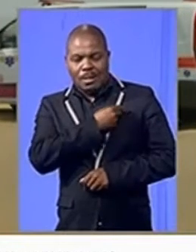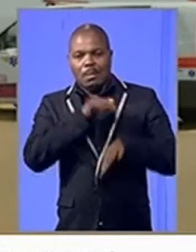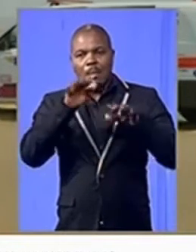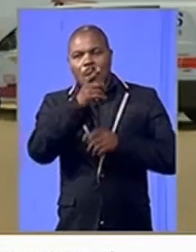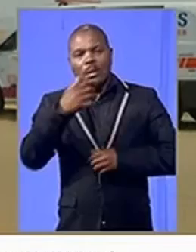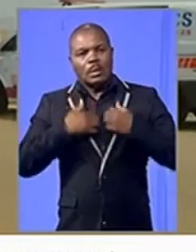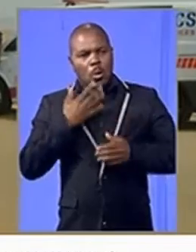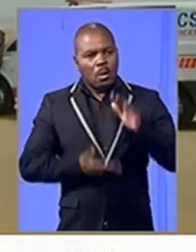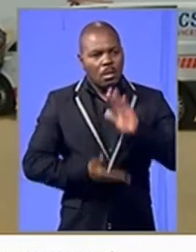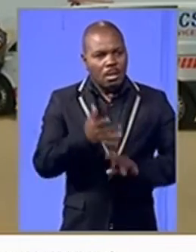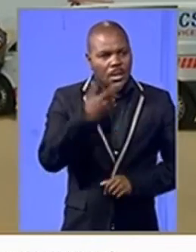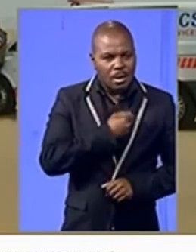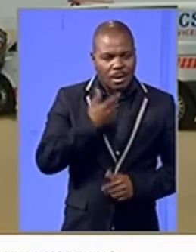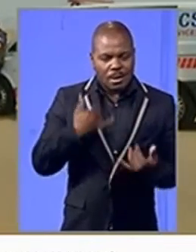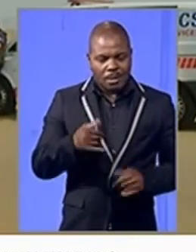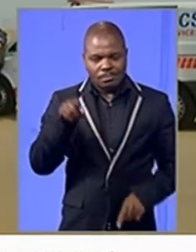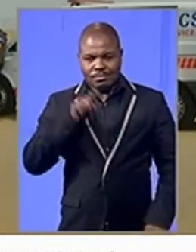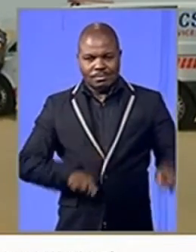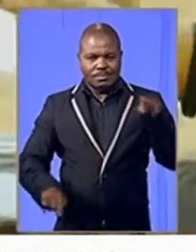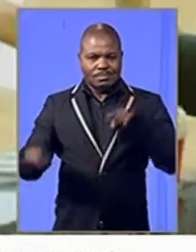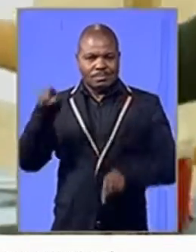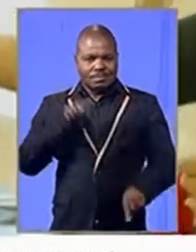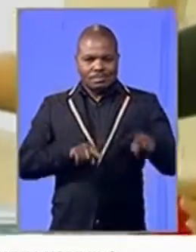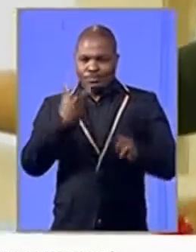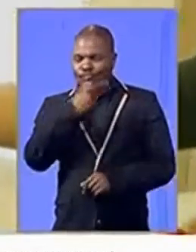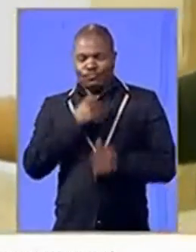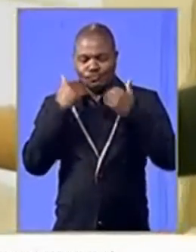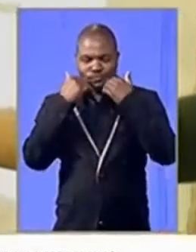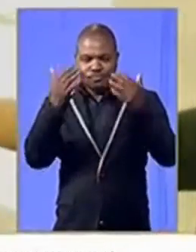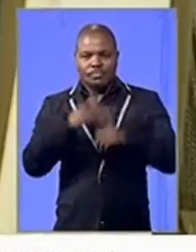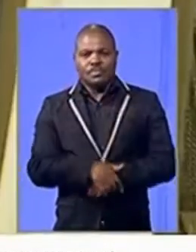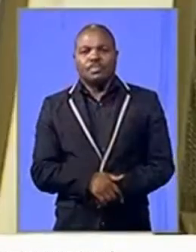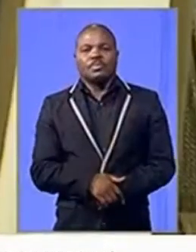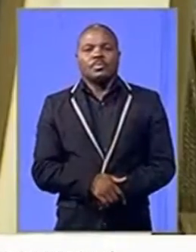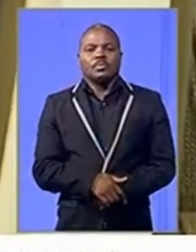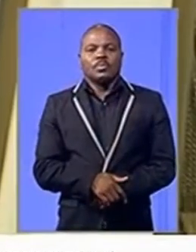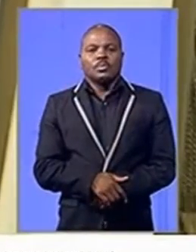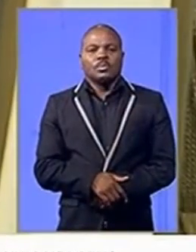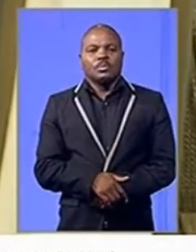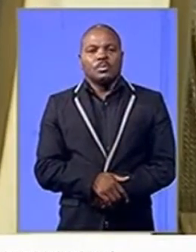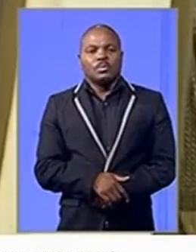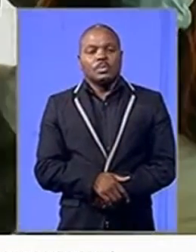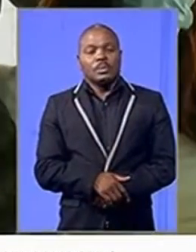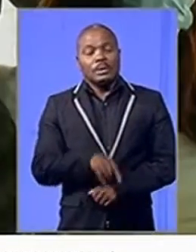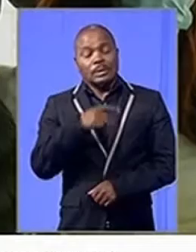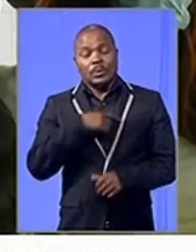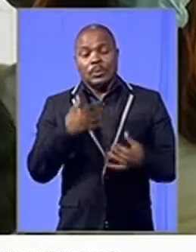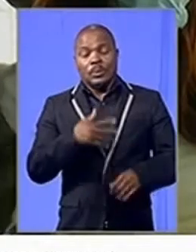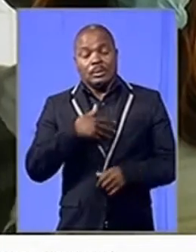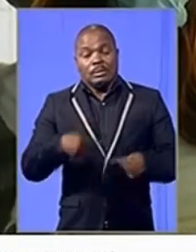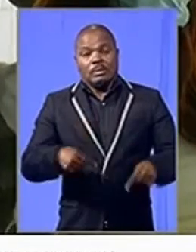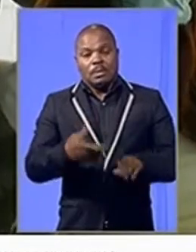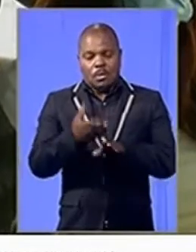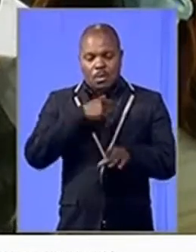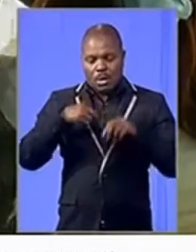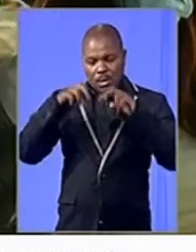neng ba ikaeletse go entiwa go fetola megopolo ya bona ka go enta. The injection was the biggest fear. We've done our own research and